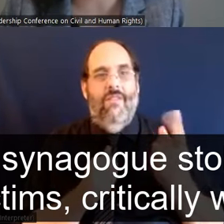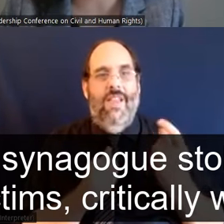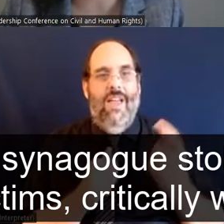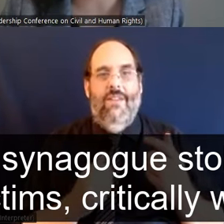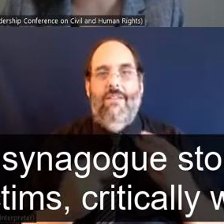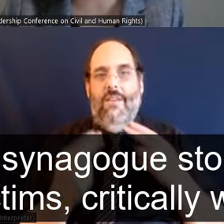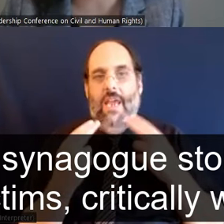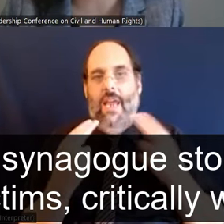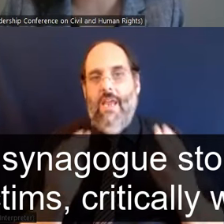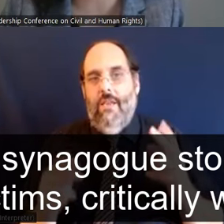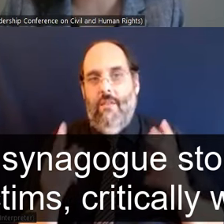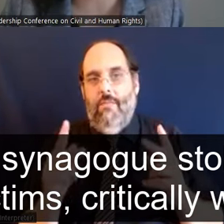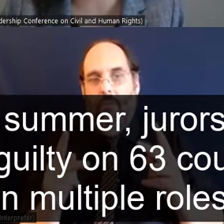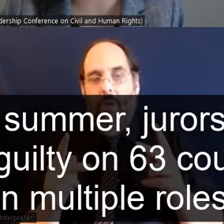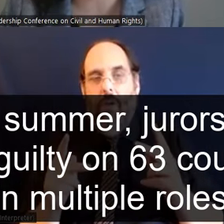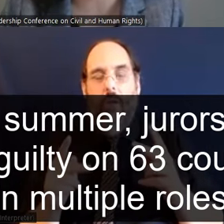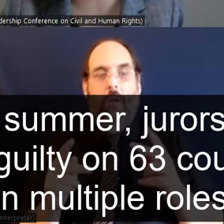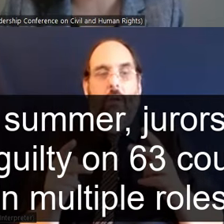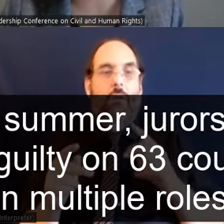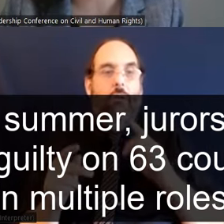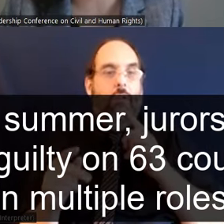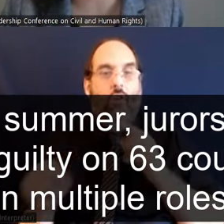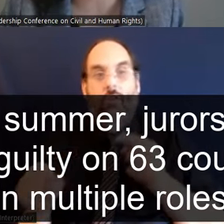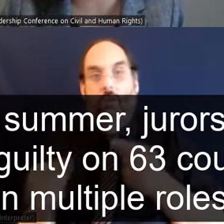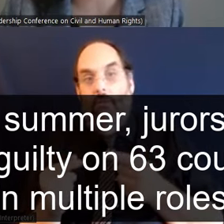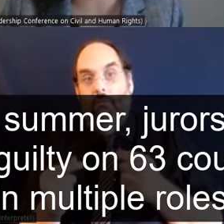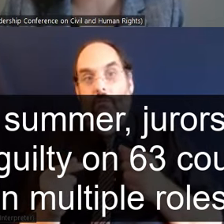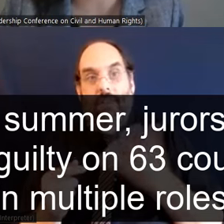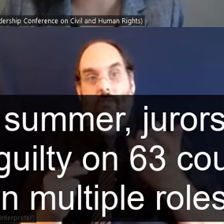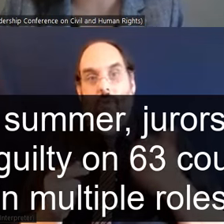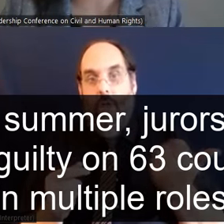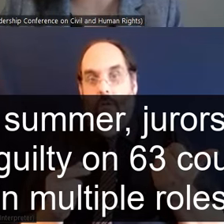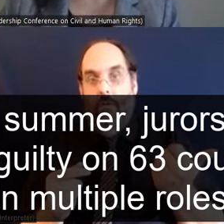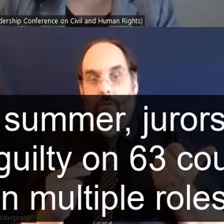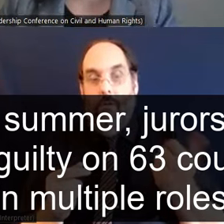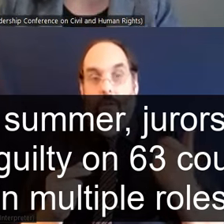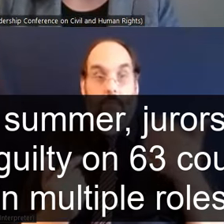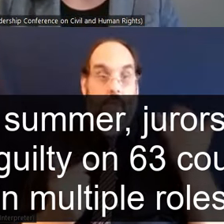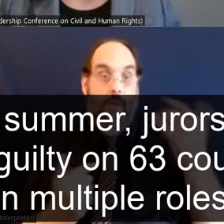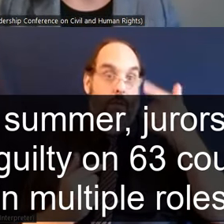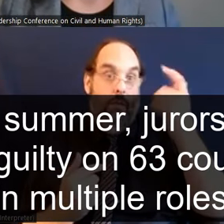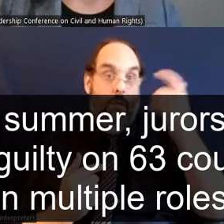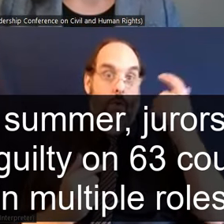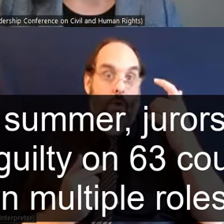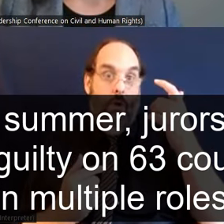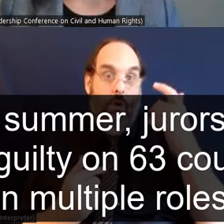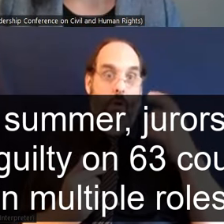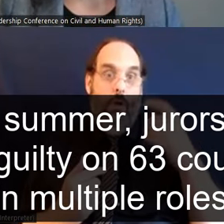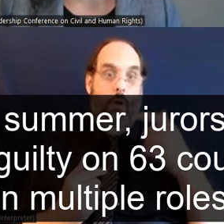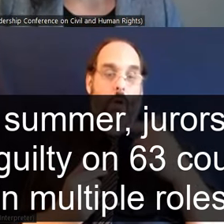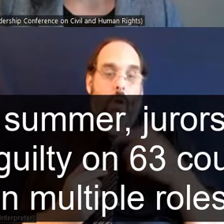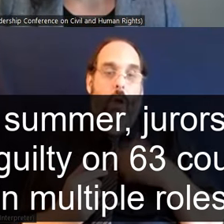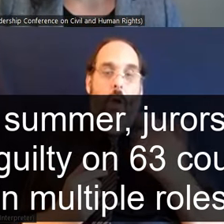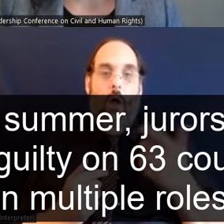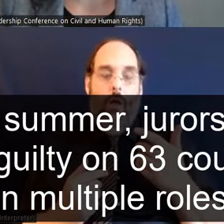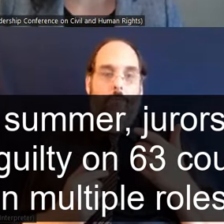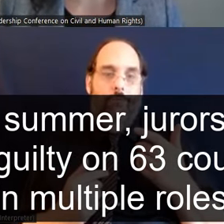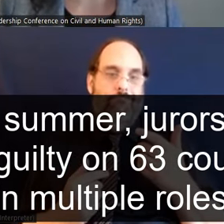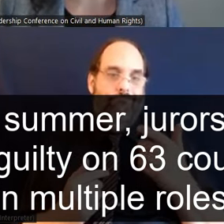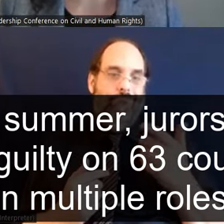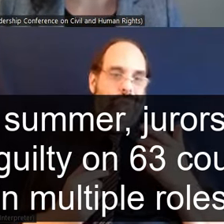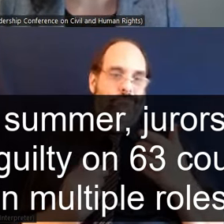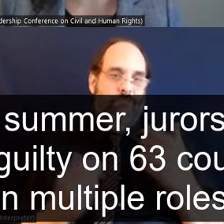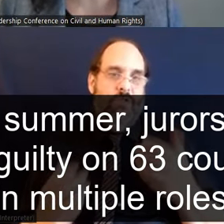victims, critically wounding 7 others. This summer, jurors found the perpetrator guilty